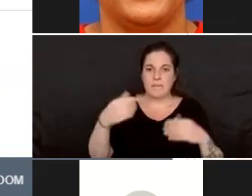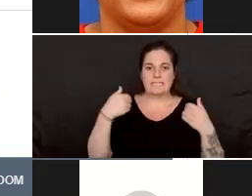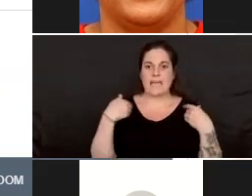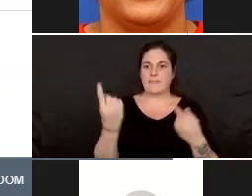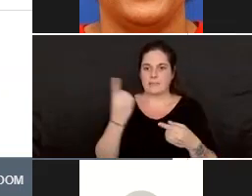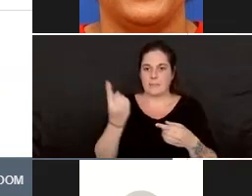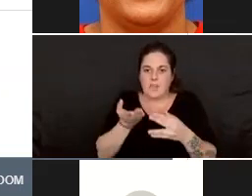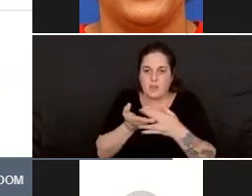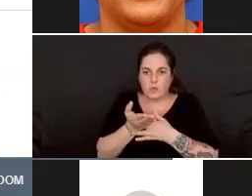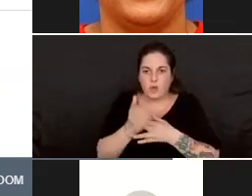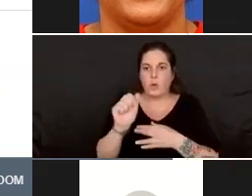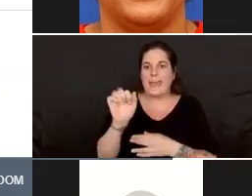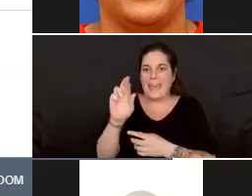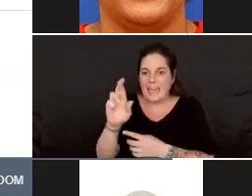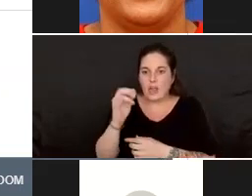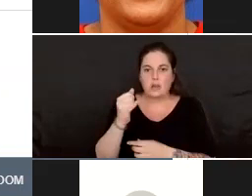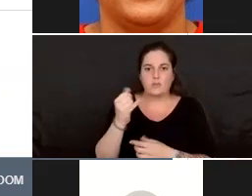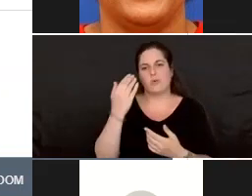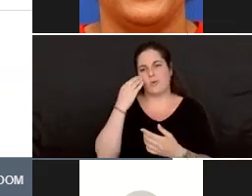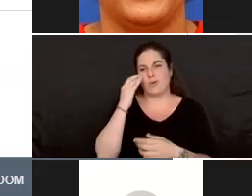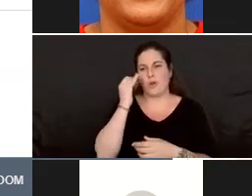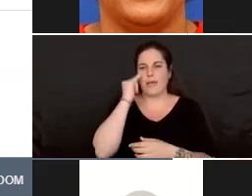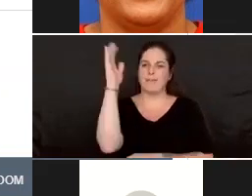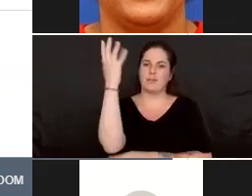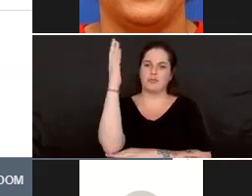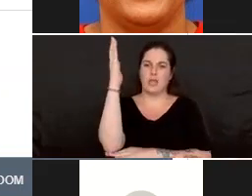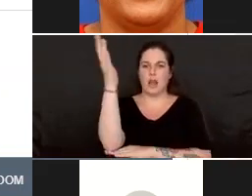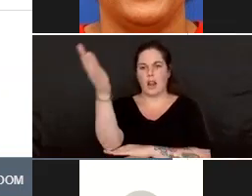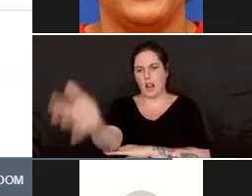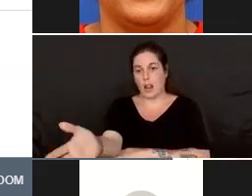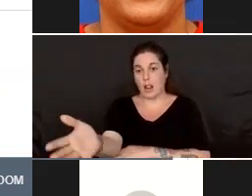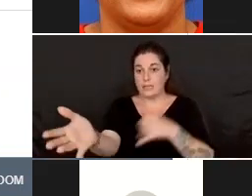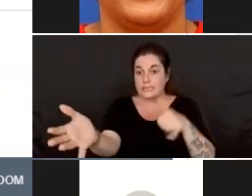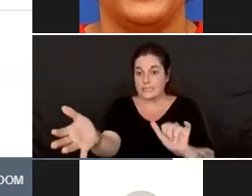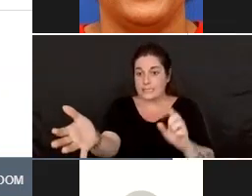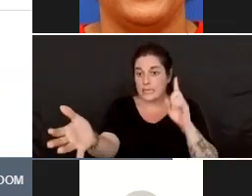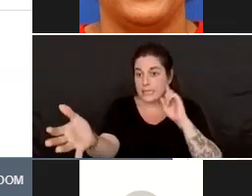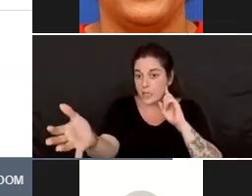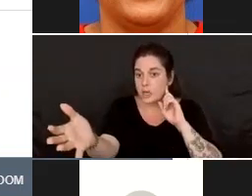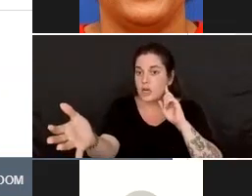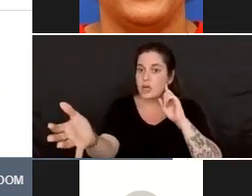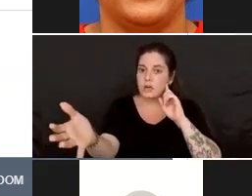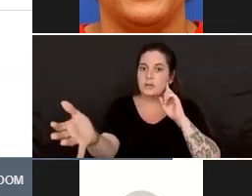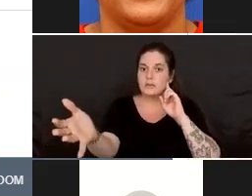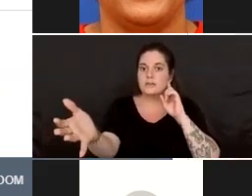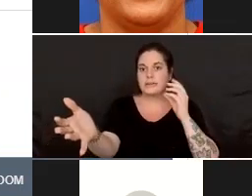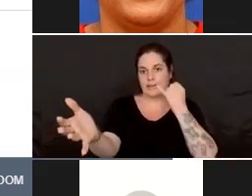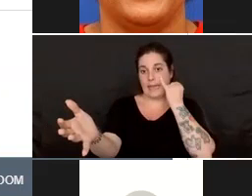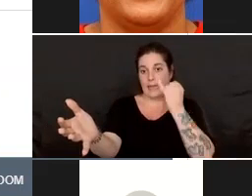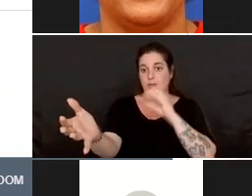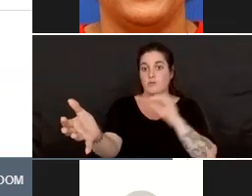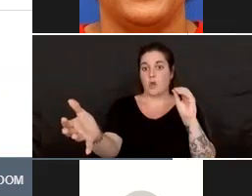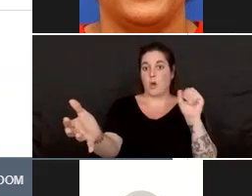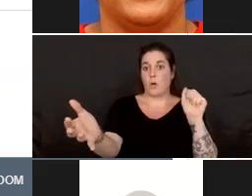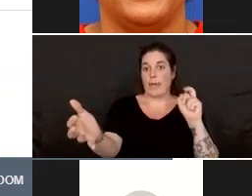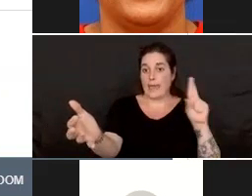that saying, if a tree falls in the forest and nobody's there to hear, it doesn't make a sound. Well, if there's no air, all bets